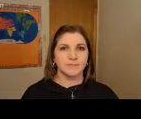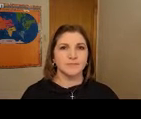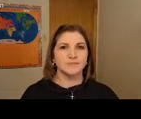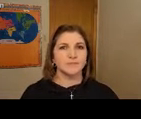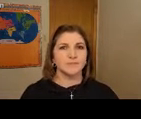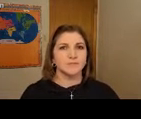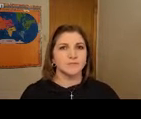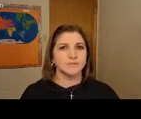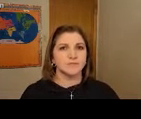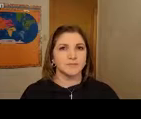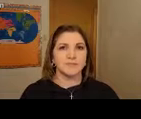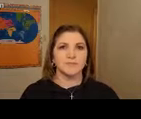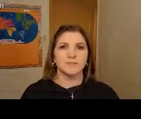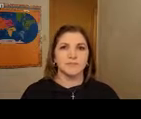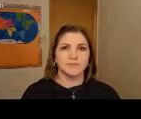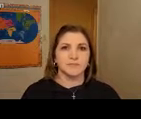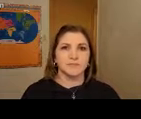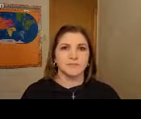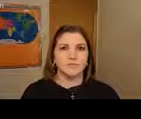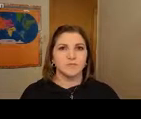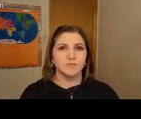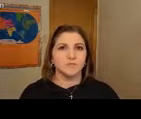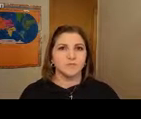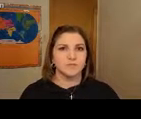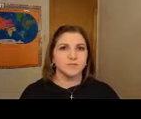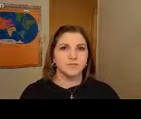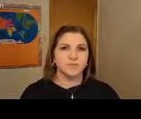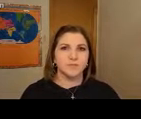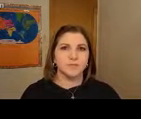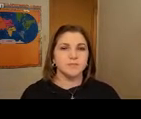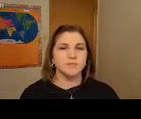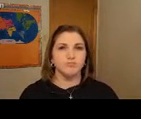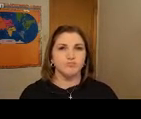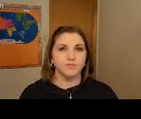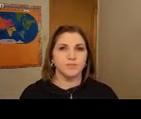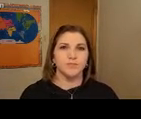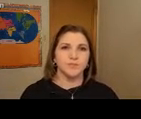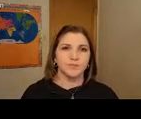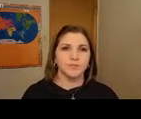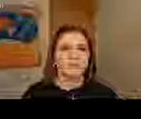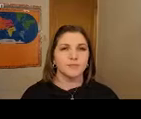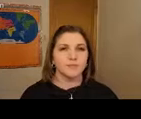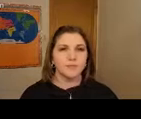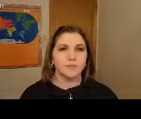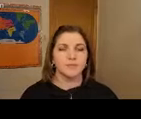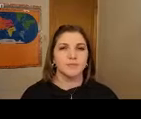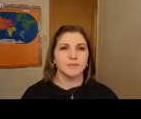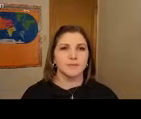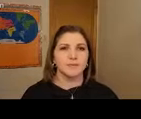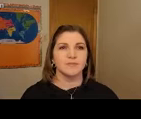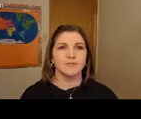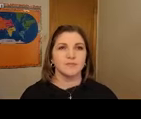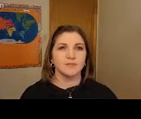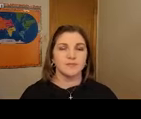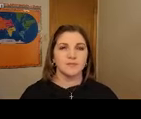months. A wolf can run free, do anything it pleases, while domesticated doggies are tied up with leashes. So while I might like